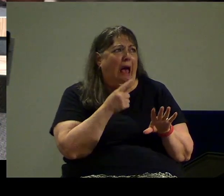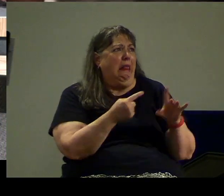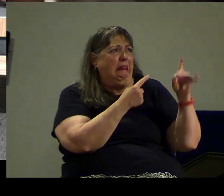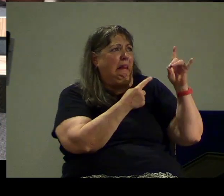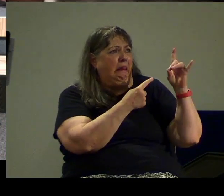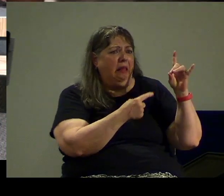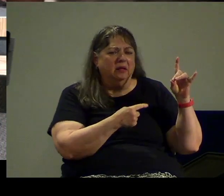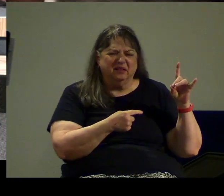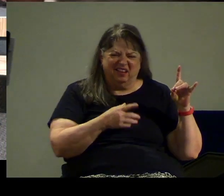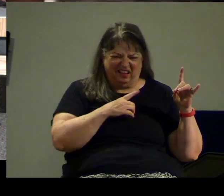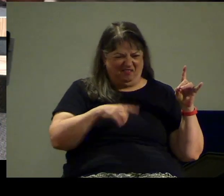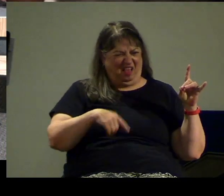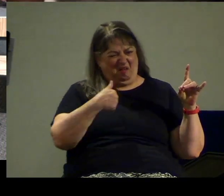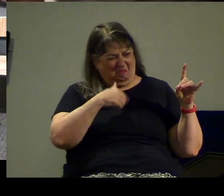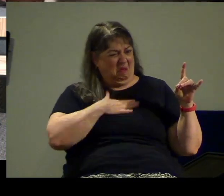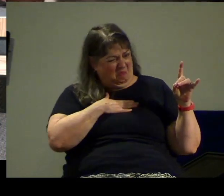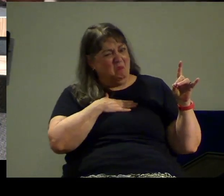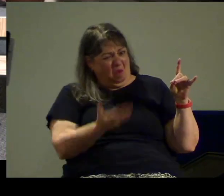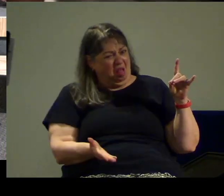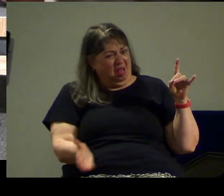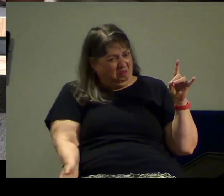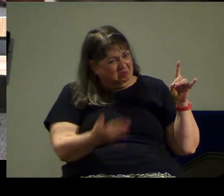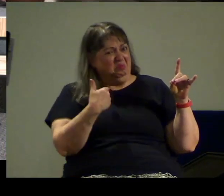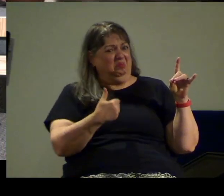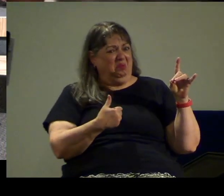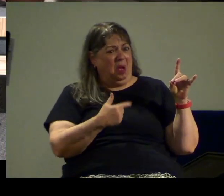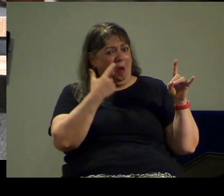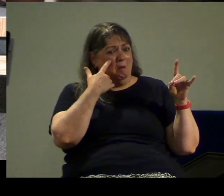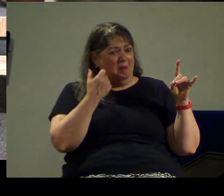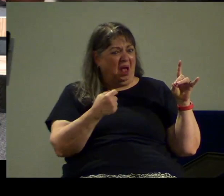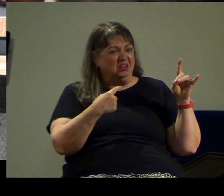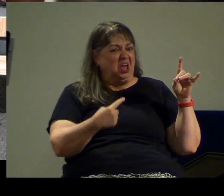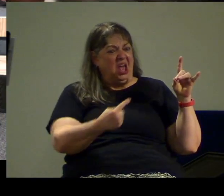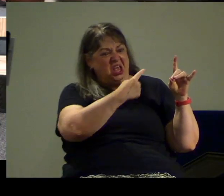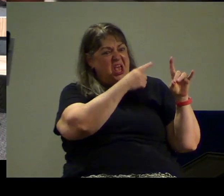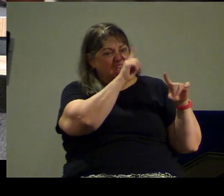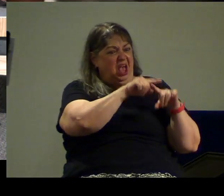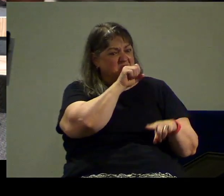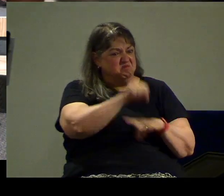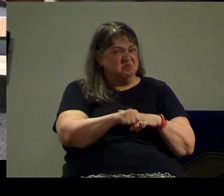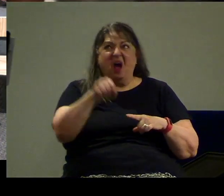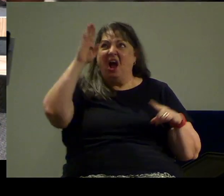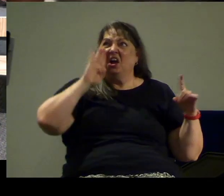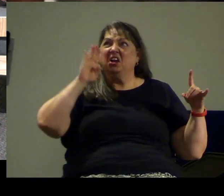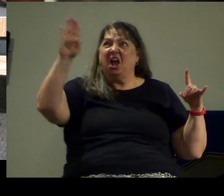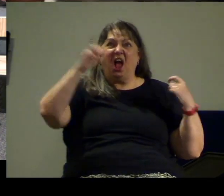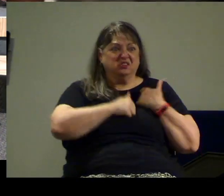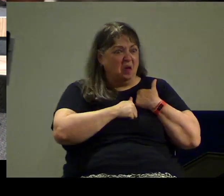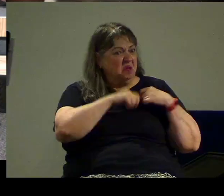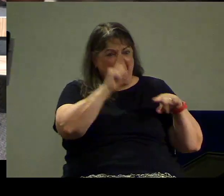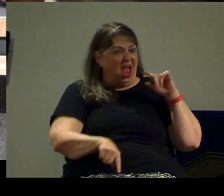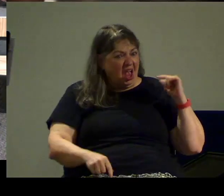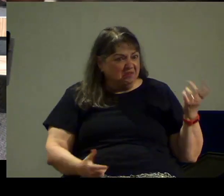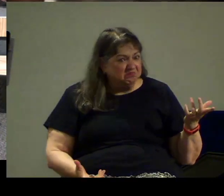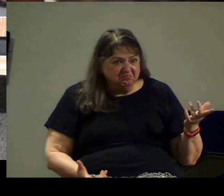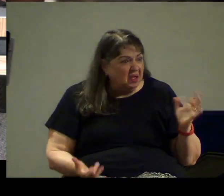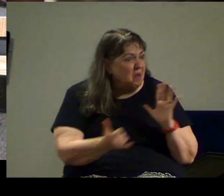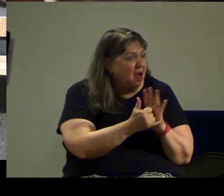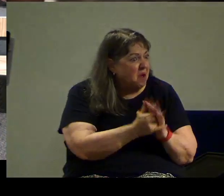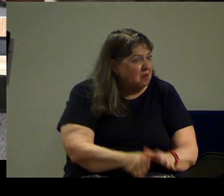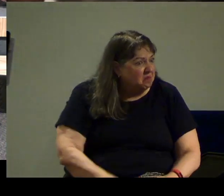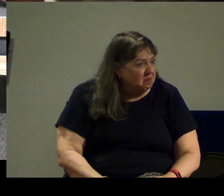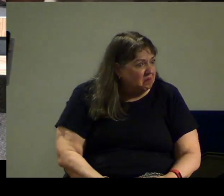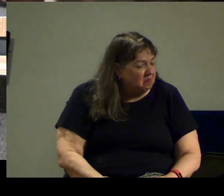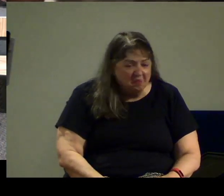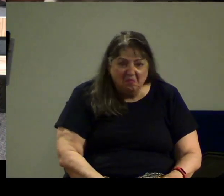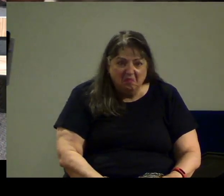go face him, because he's defying the armies of Israel, the armies of God. And they said, here,